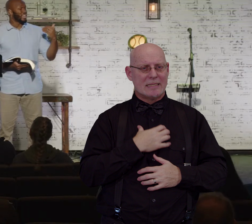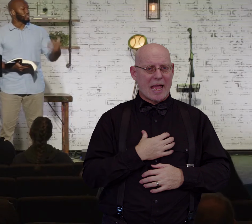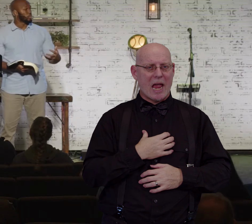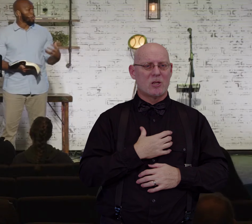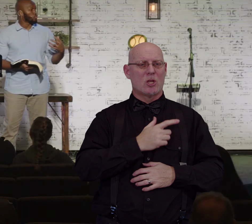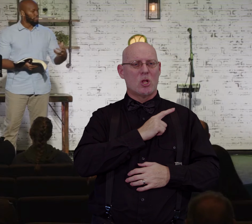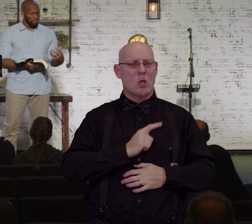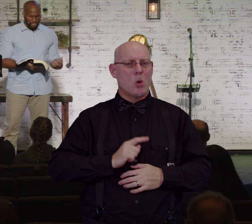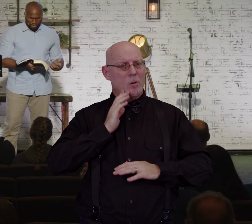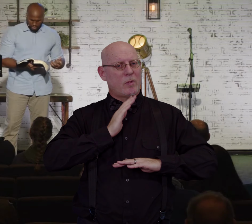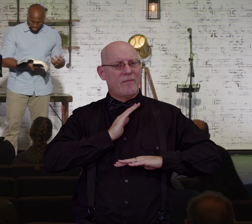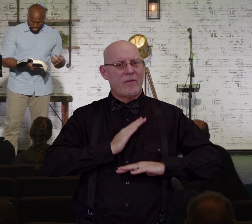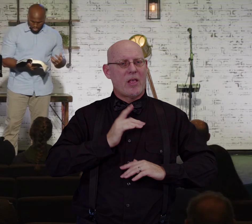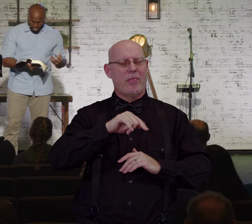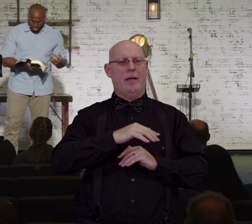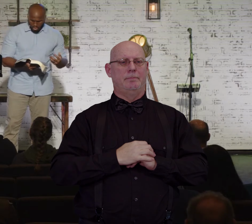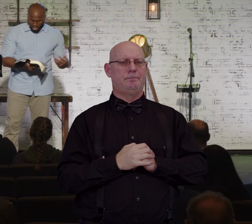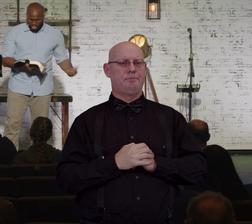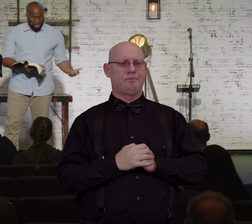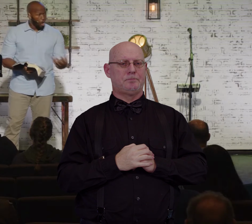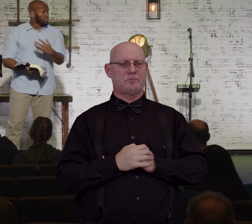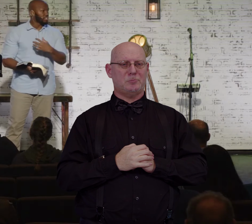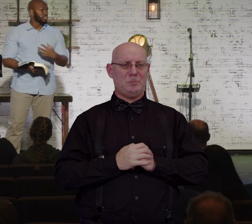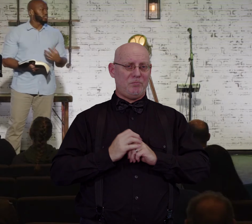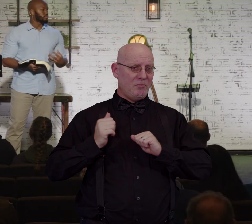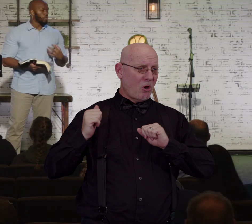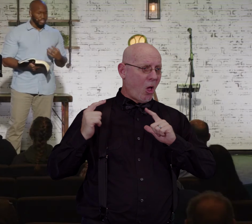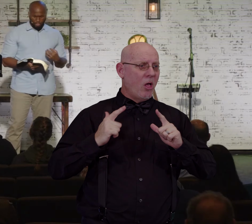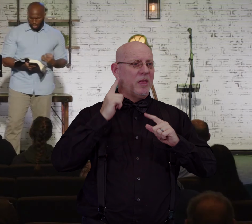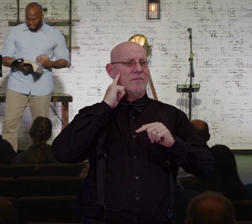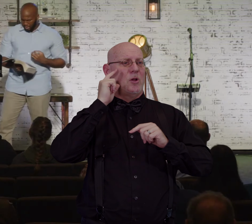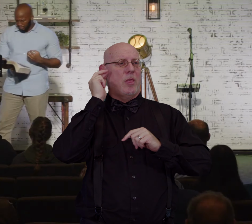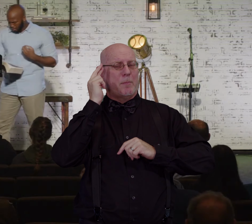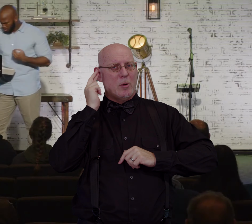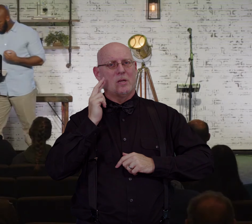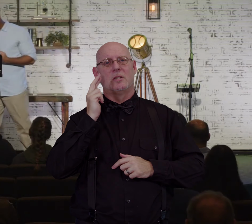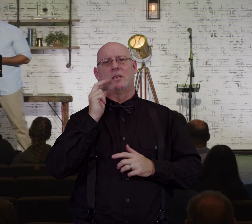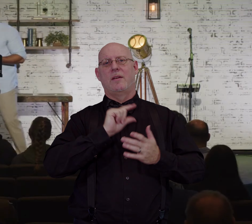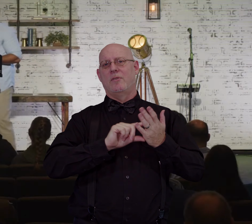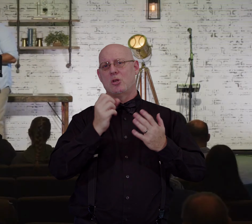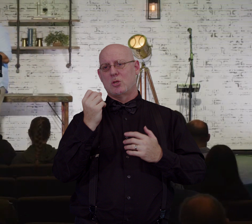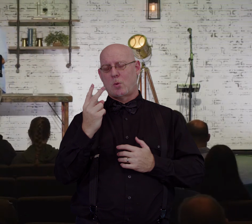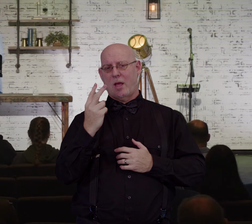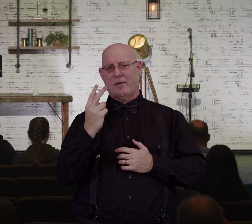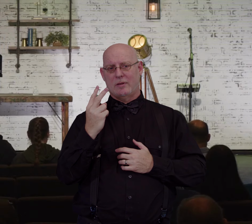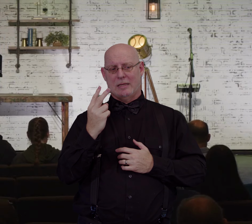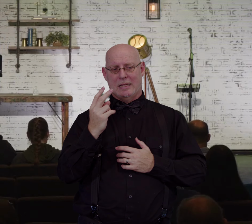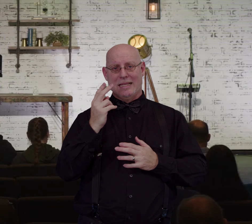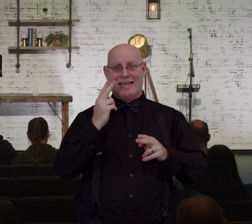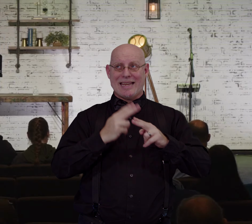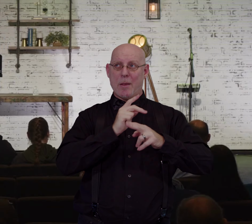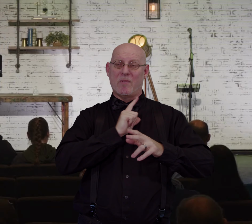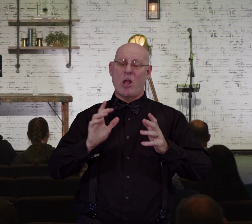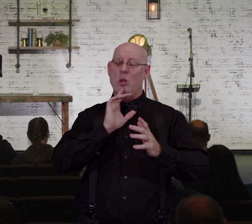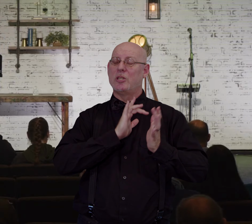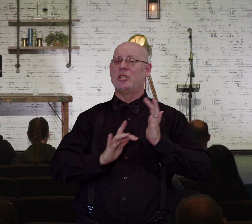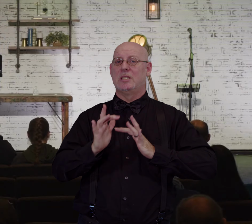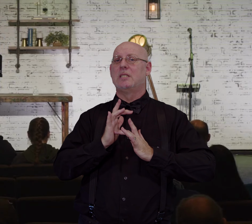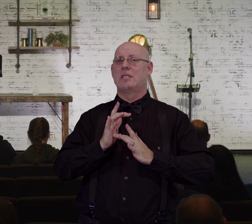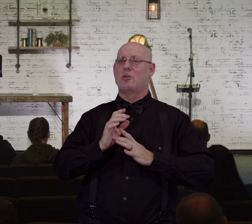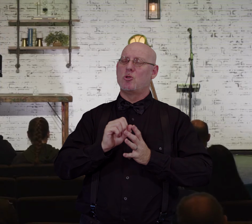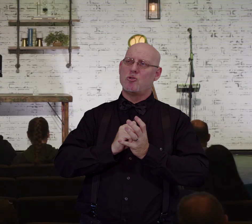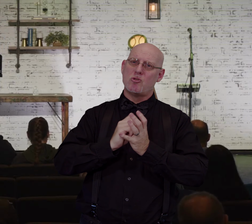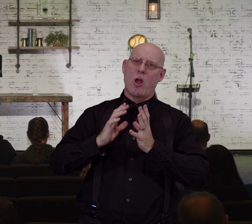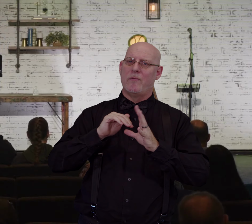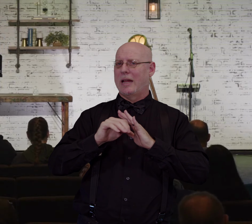to that the Lord will fulfill them. And then all this is for this purpose in verse 12, so that the name of our Lord Jesus may